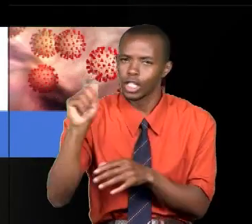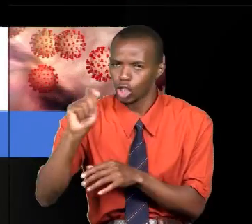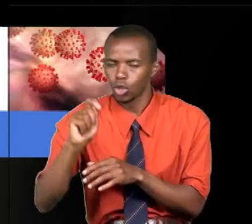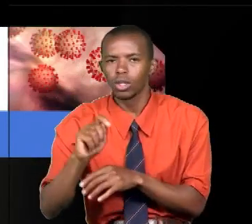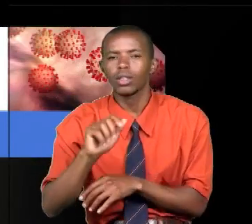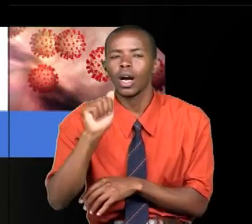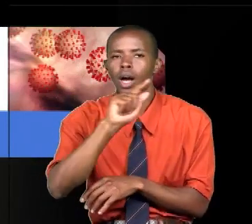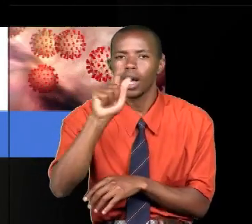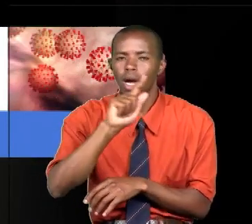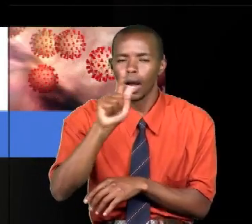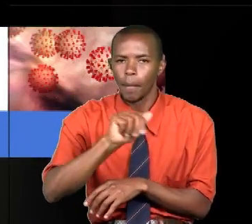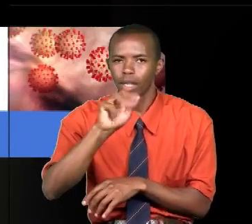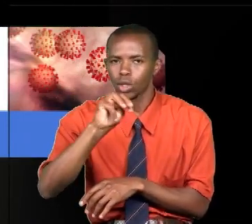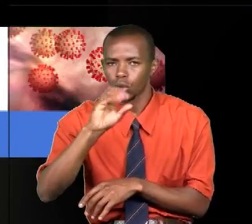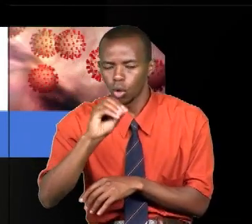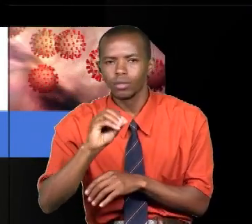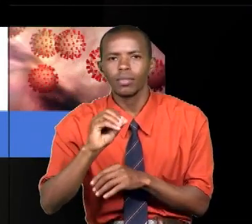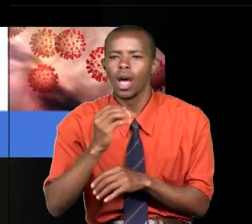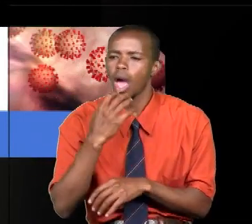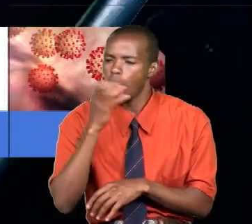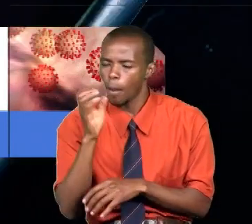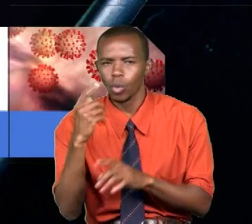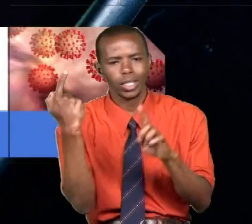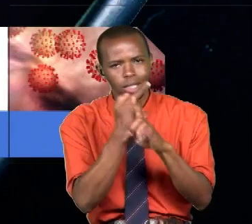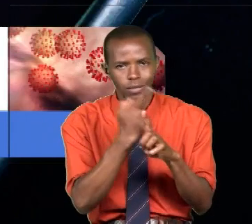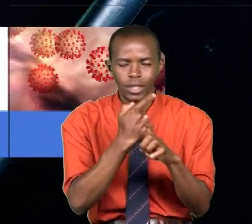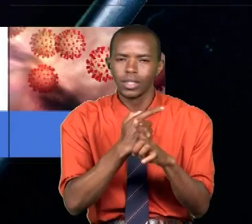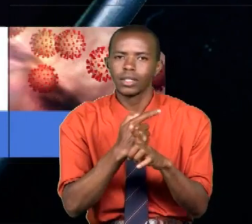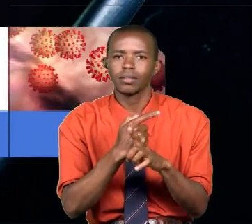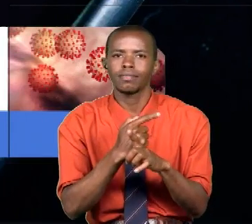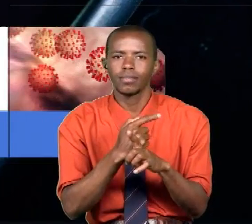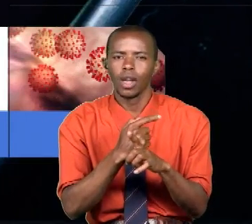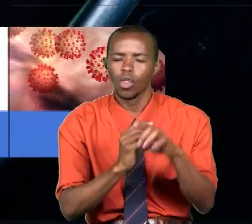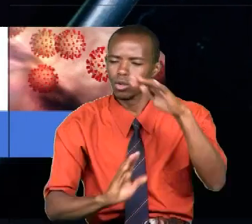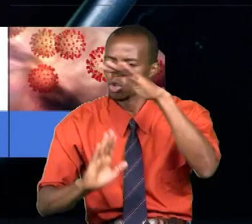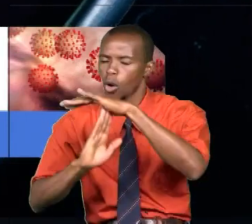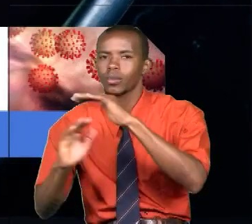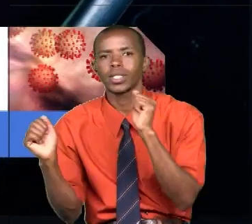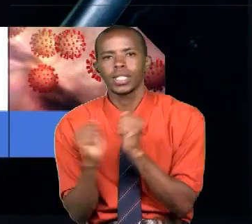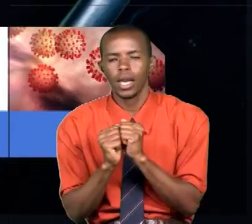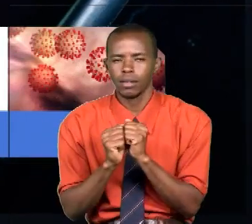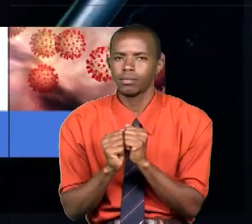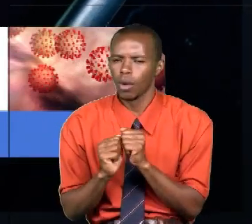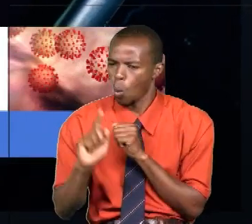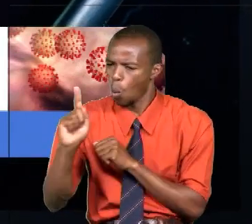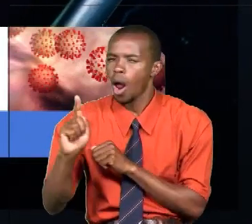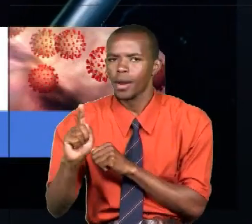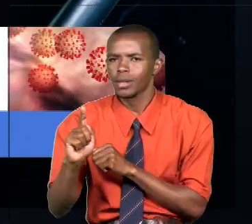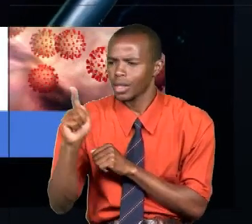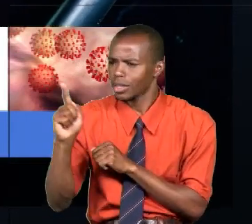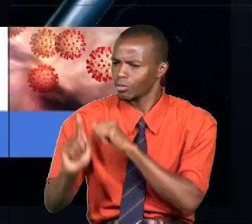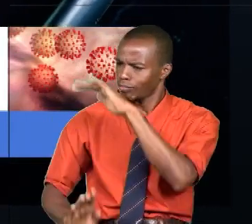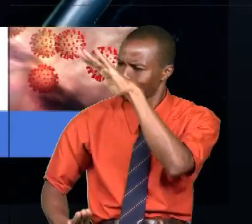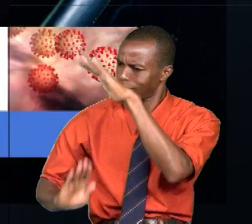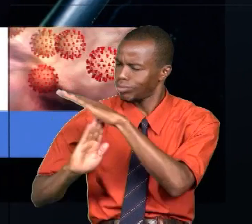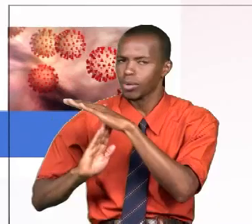Amazon, Apple, Facebook, now Meta, Microsoft, and Netflix were all in the top 10. It is believed one of the reasons for the surge in